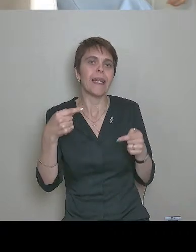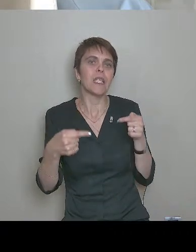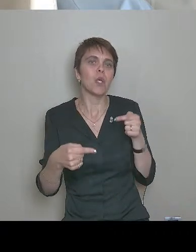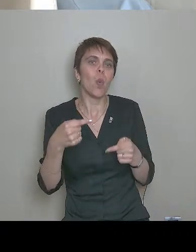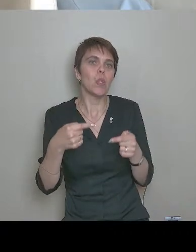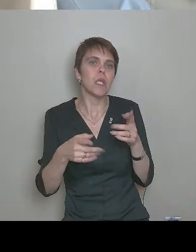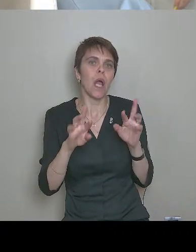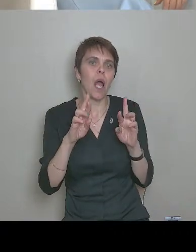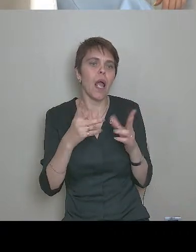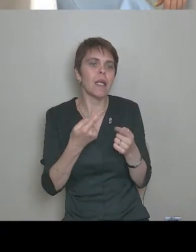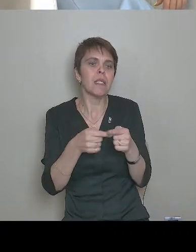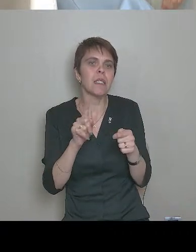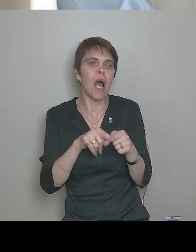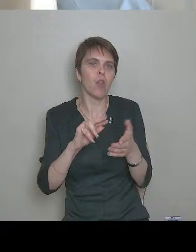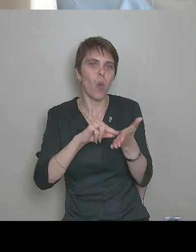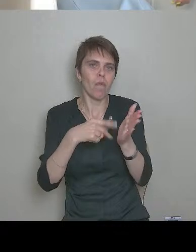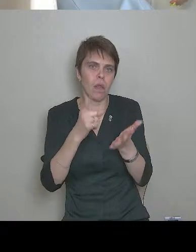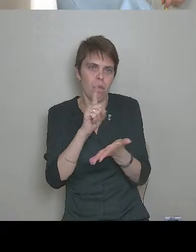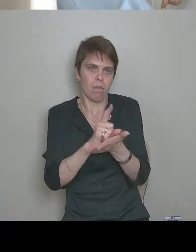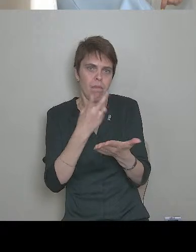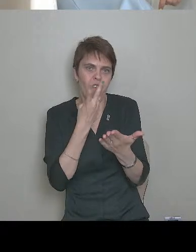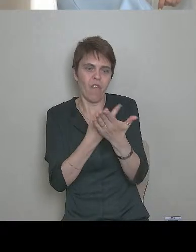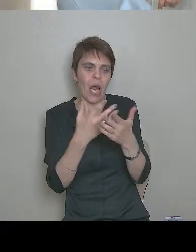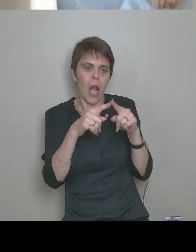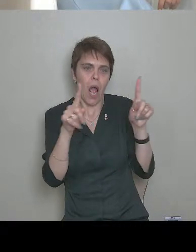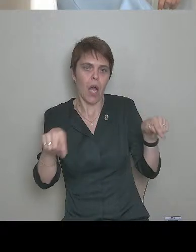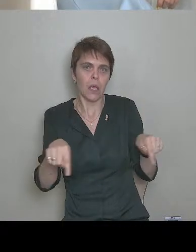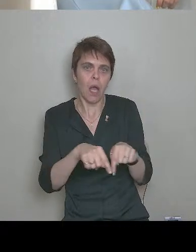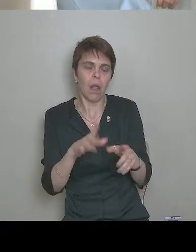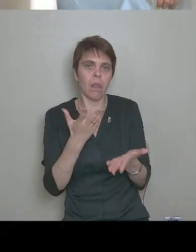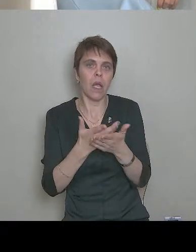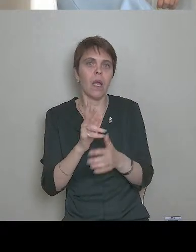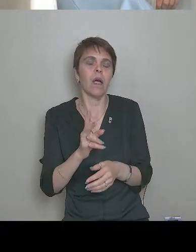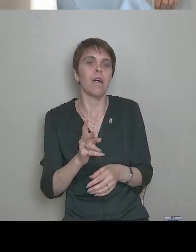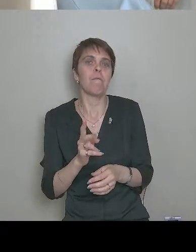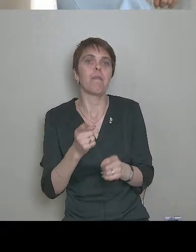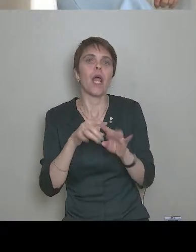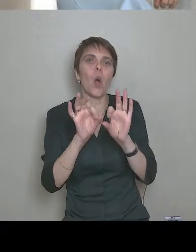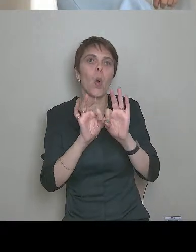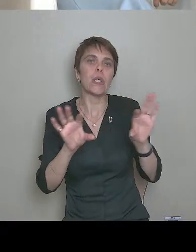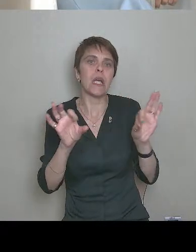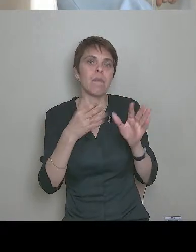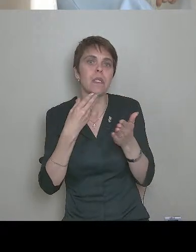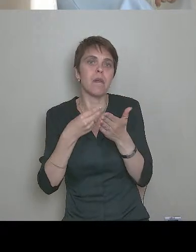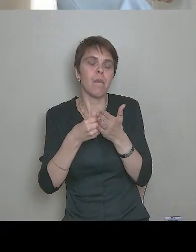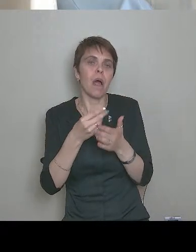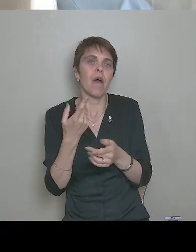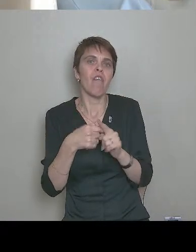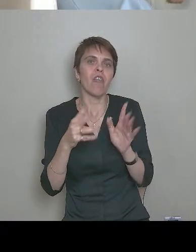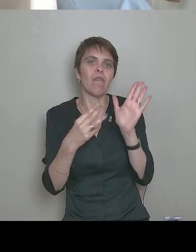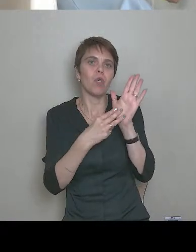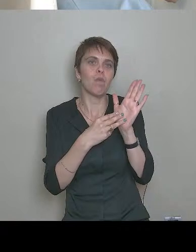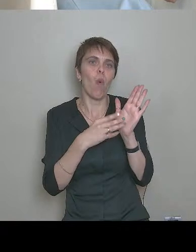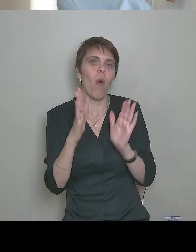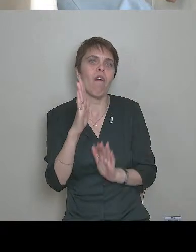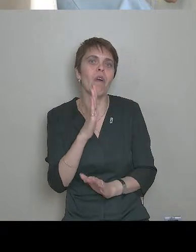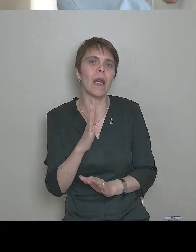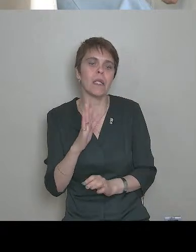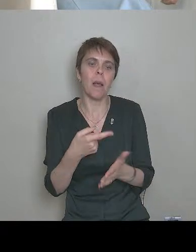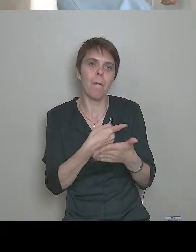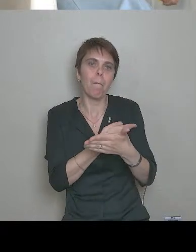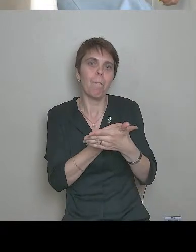that reference, and there was a big discussion how it should be drawn, and the CEC gave